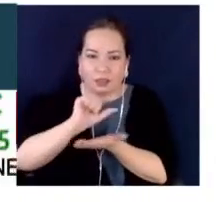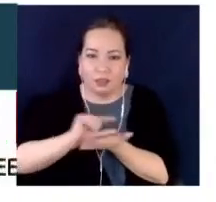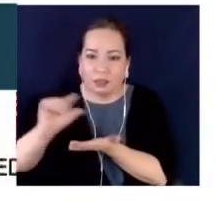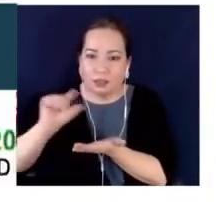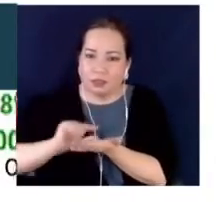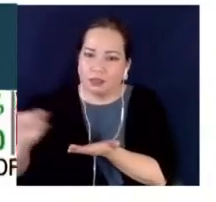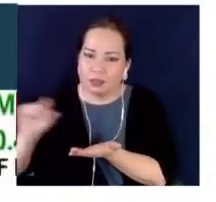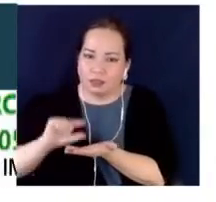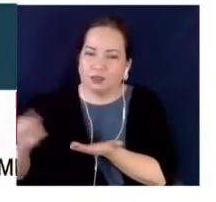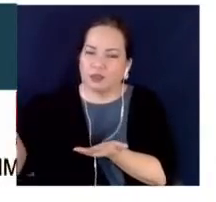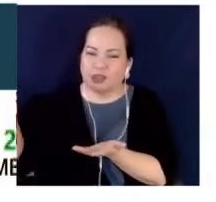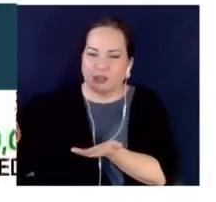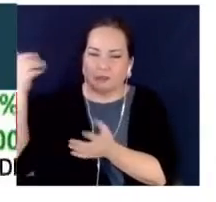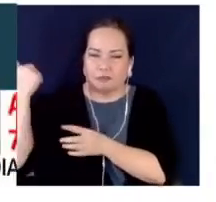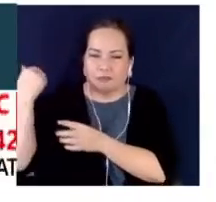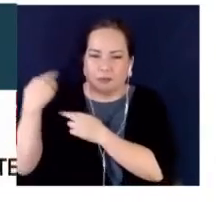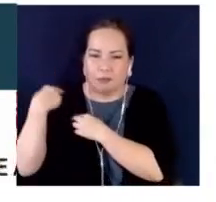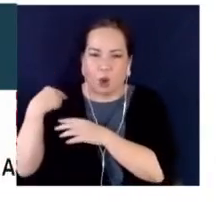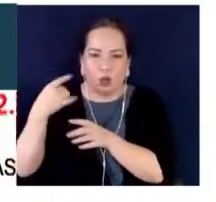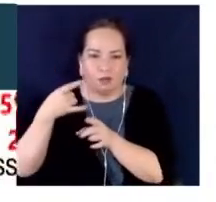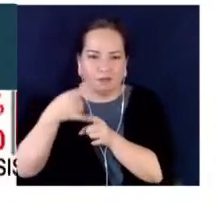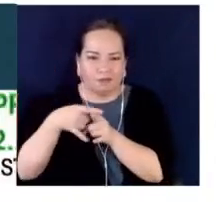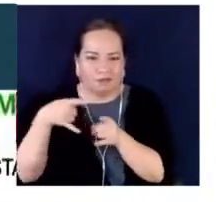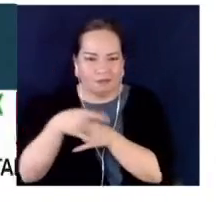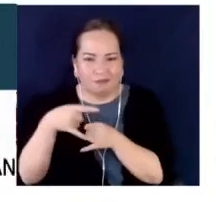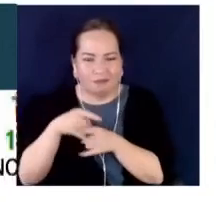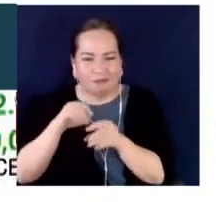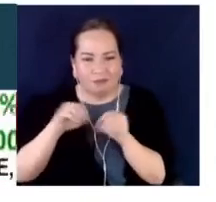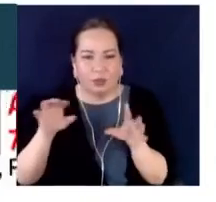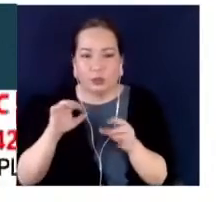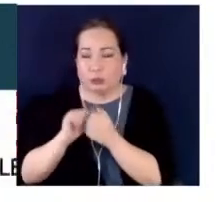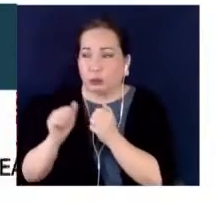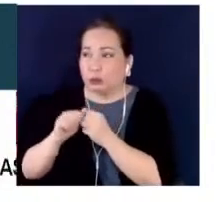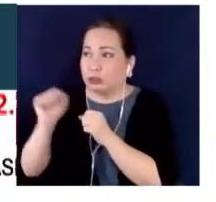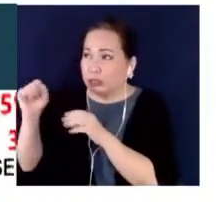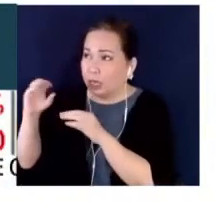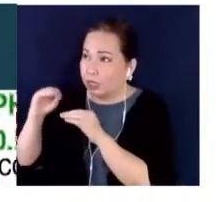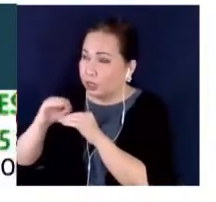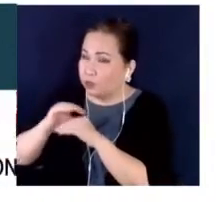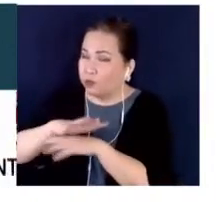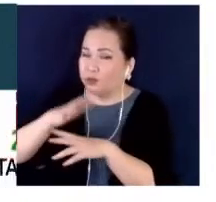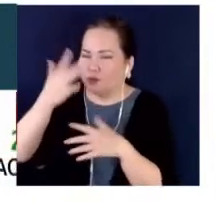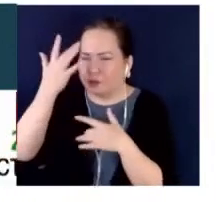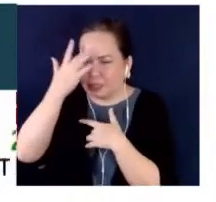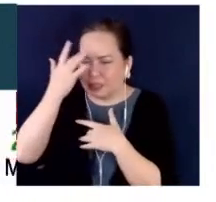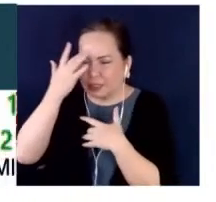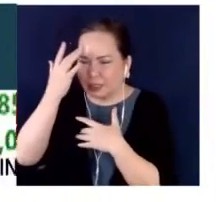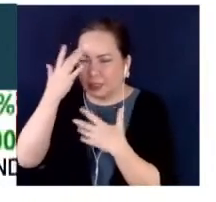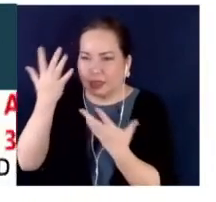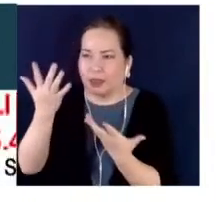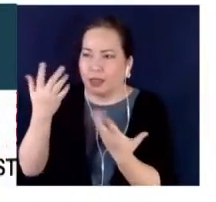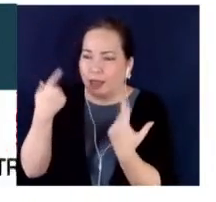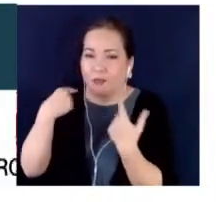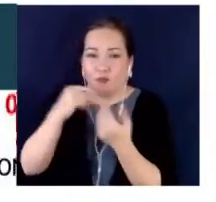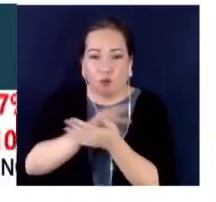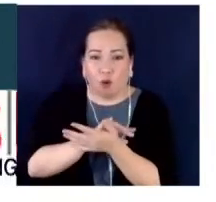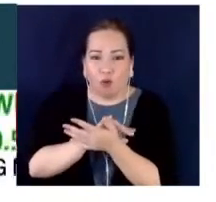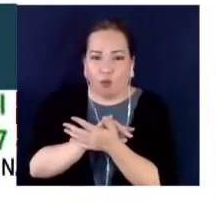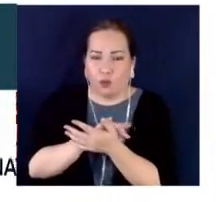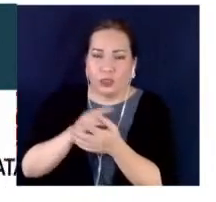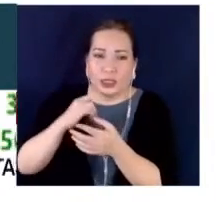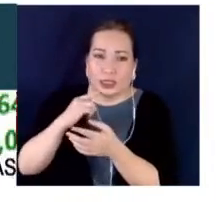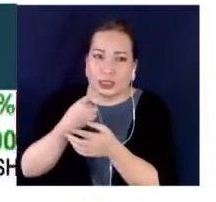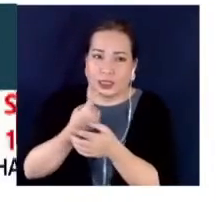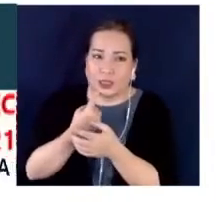they're doing right now. So when you say it may affect the treatment for severe cases,